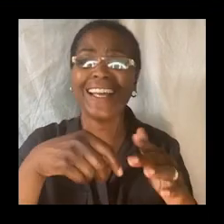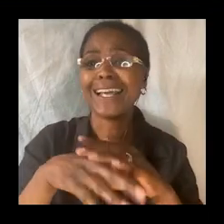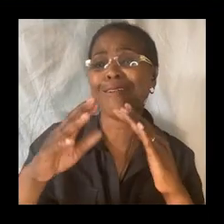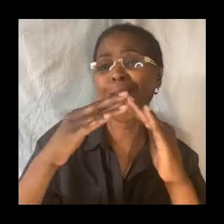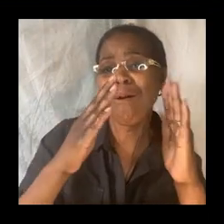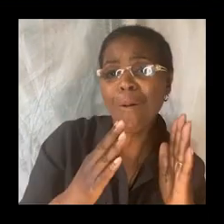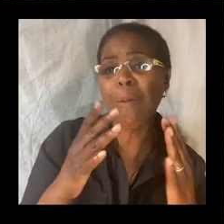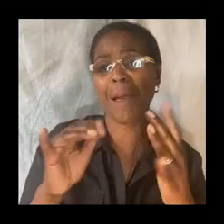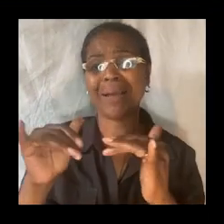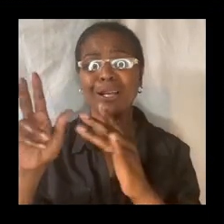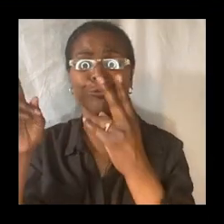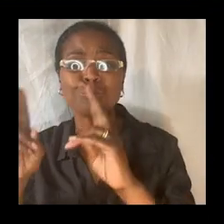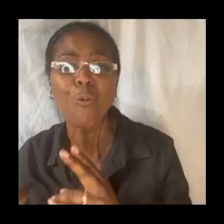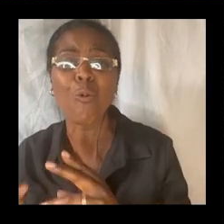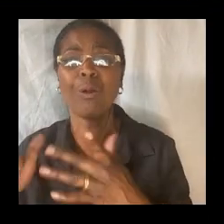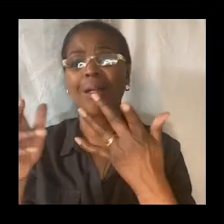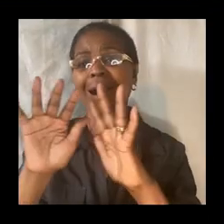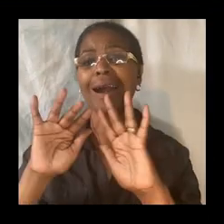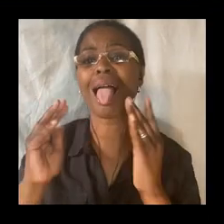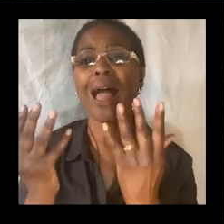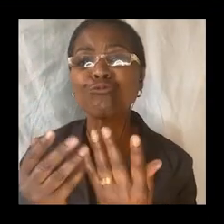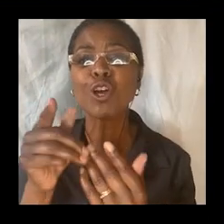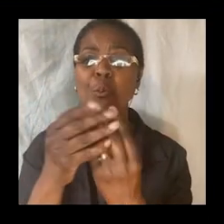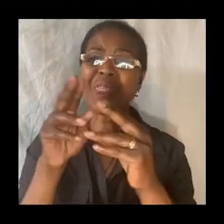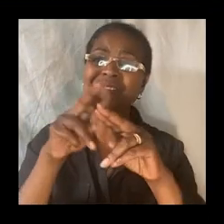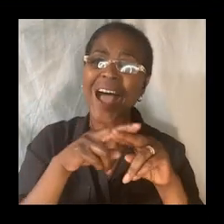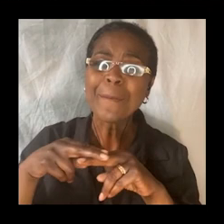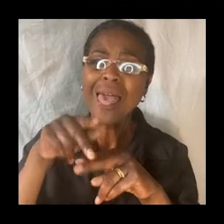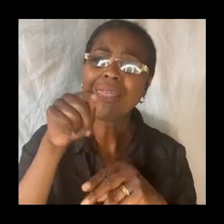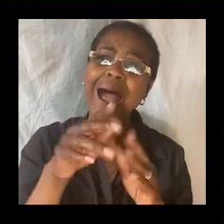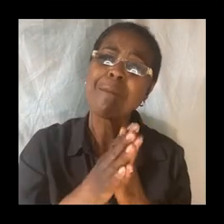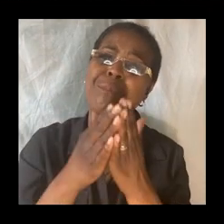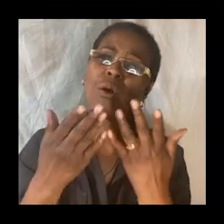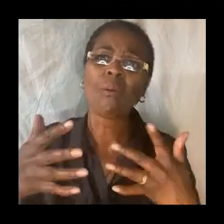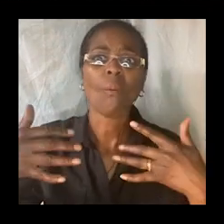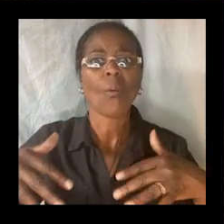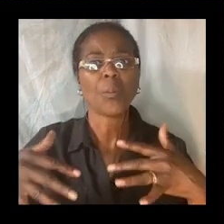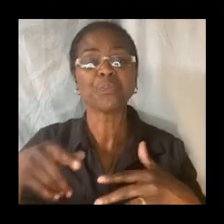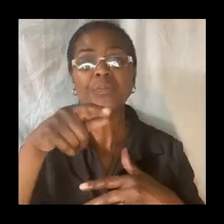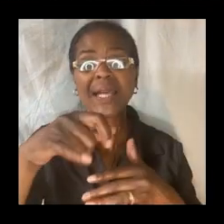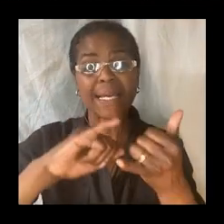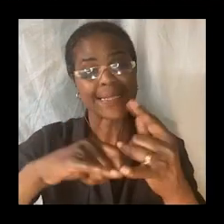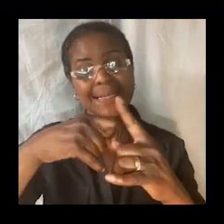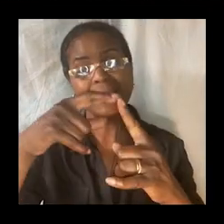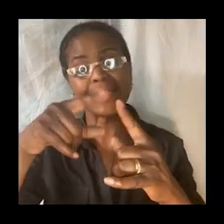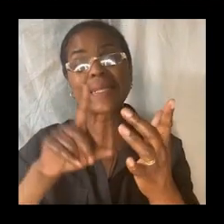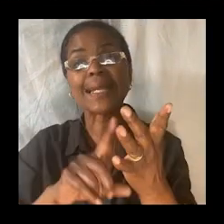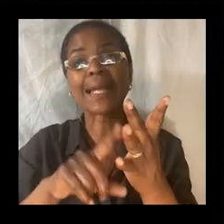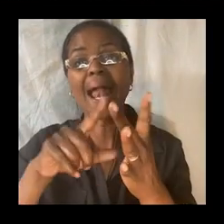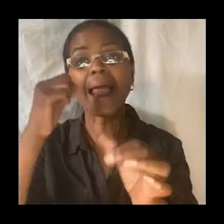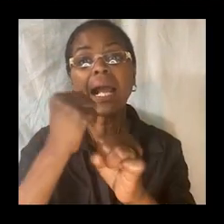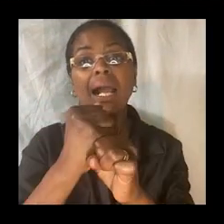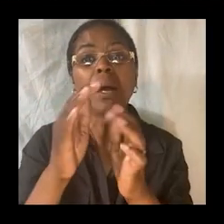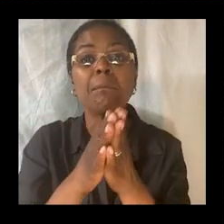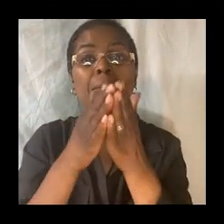in classrooms and at home and with families. Skellig has been made into a film, into a play,